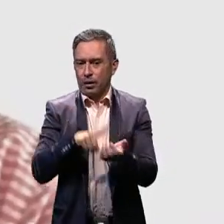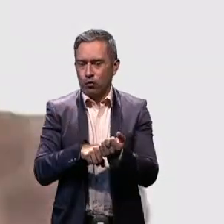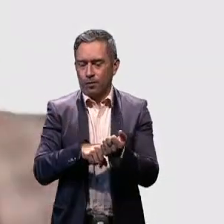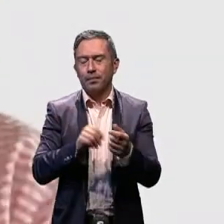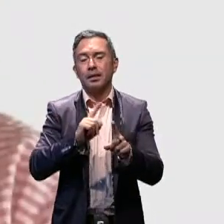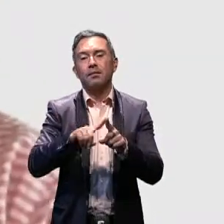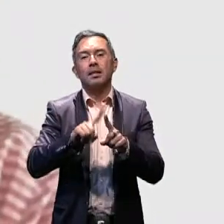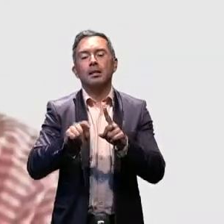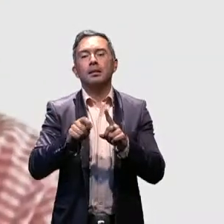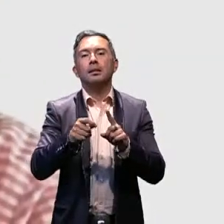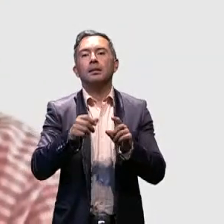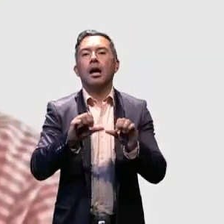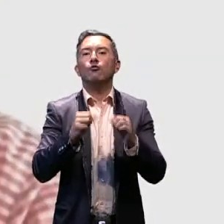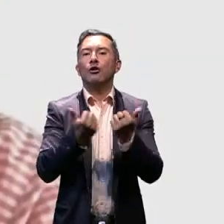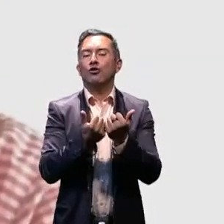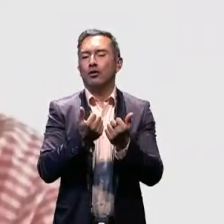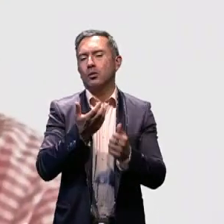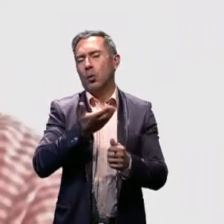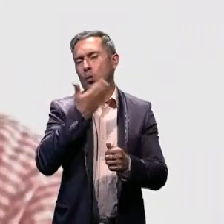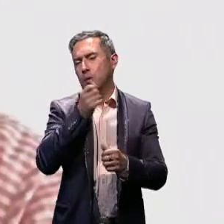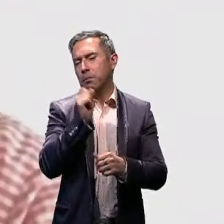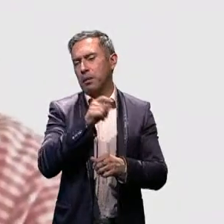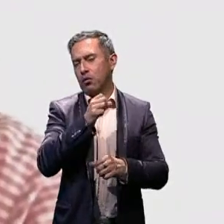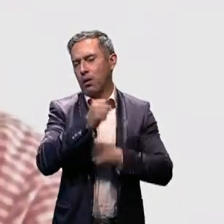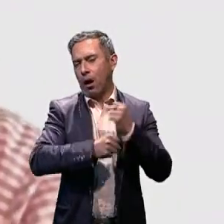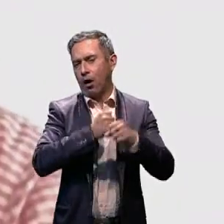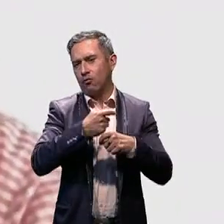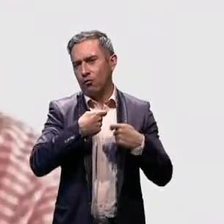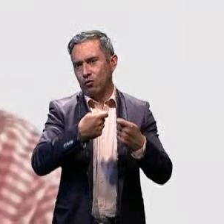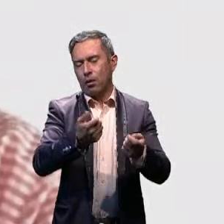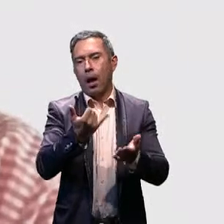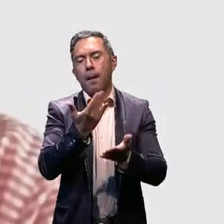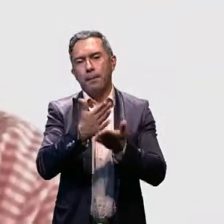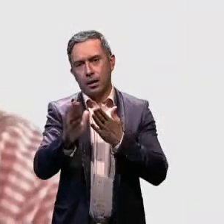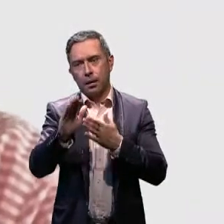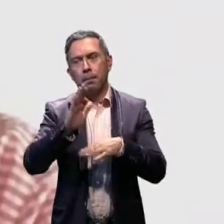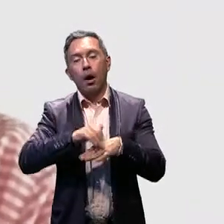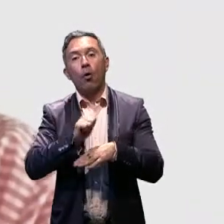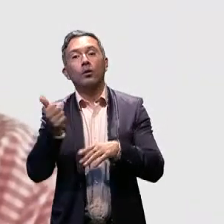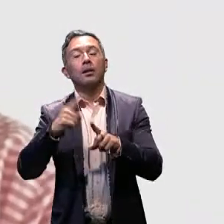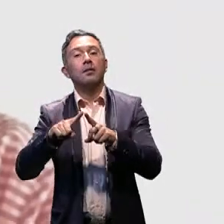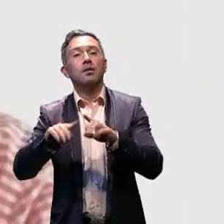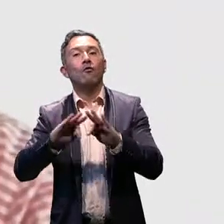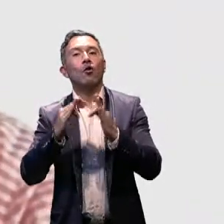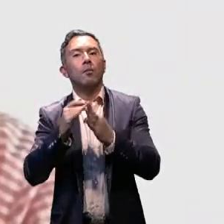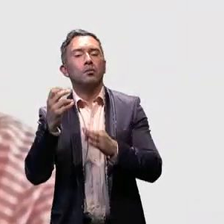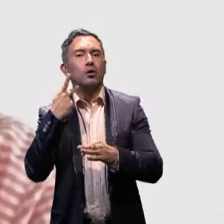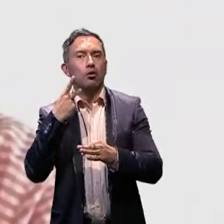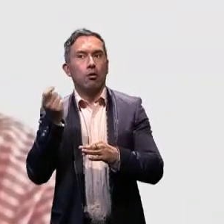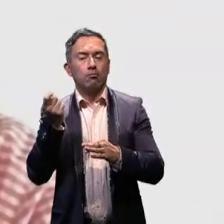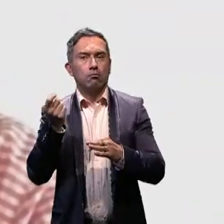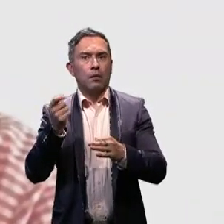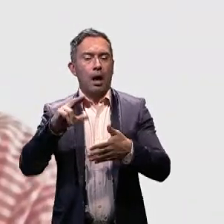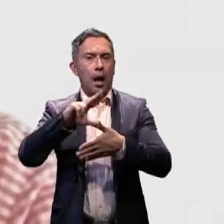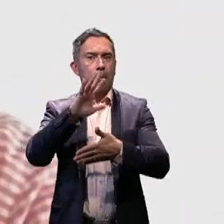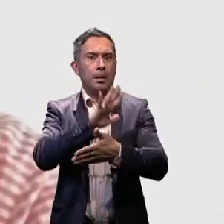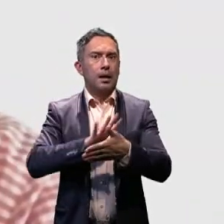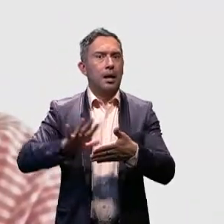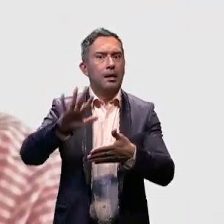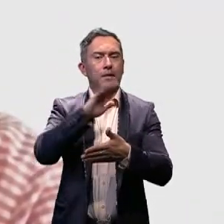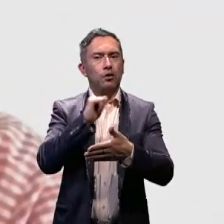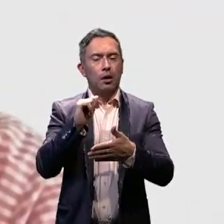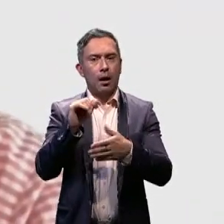change processes from the traditional organizations, but also the new forms of political organization that